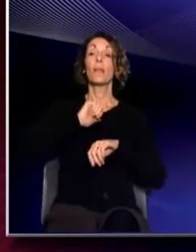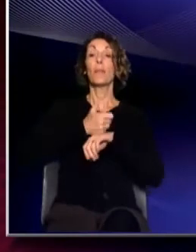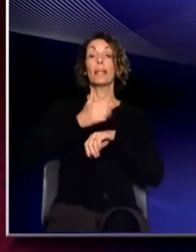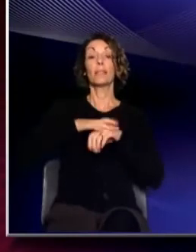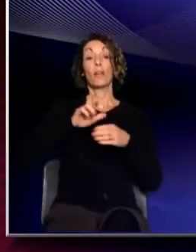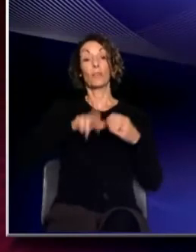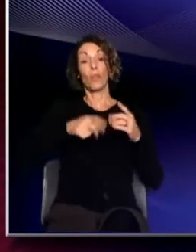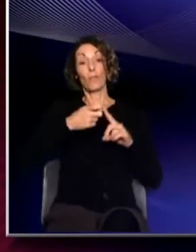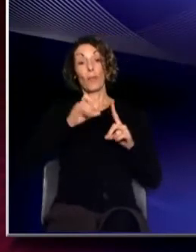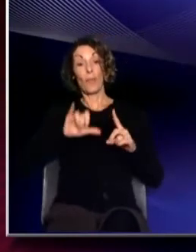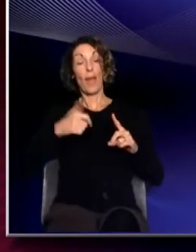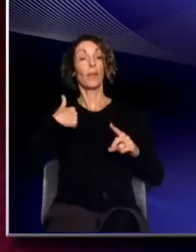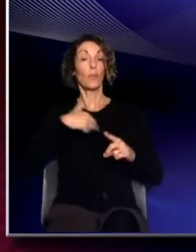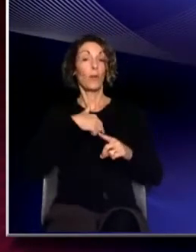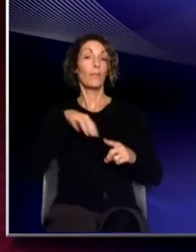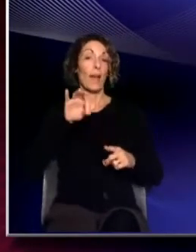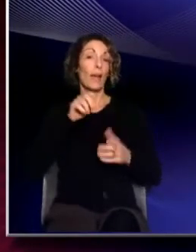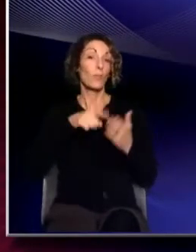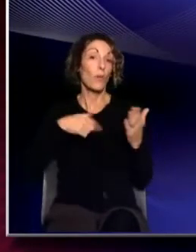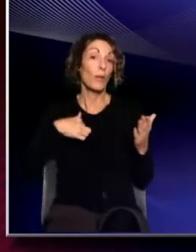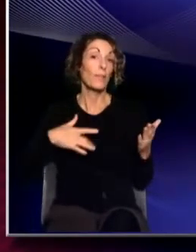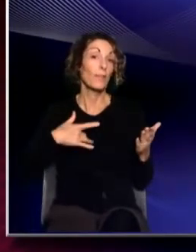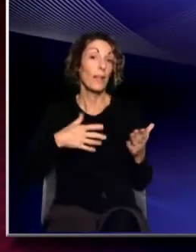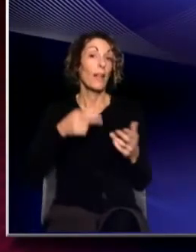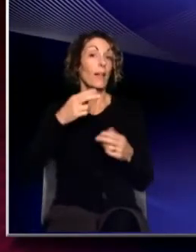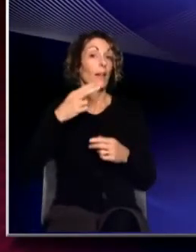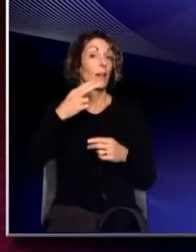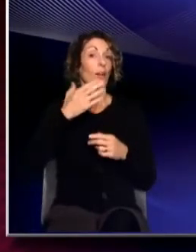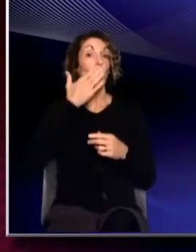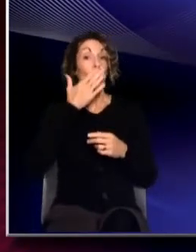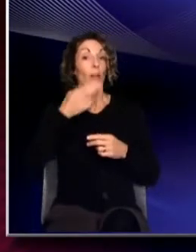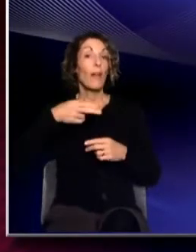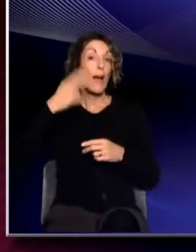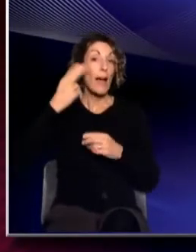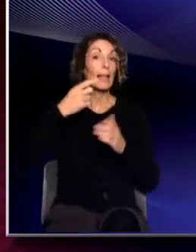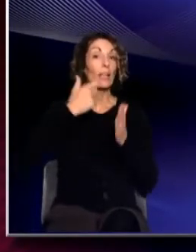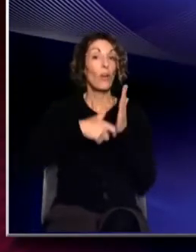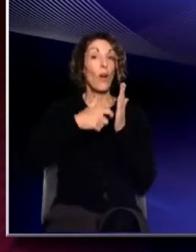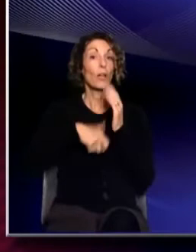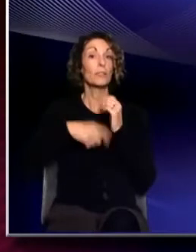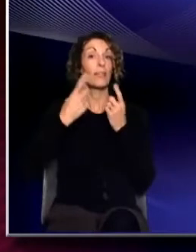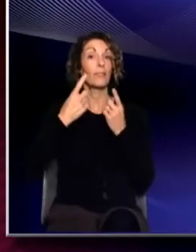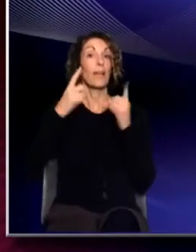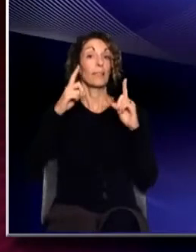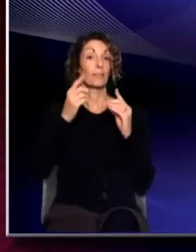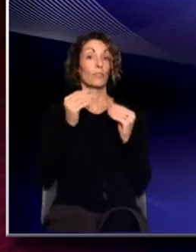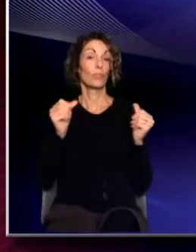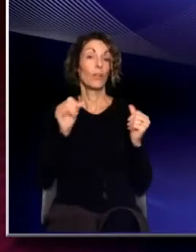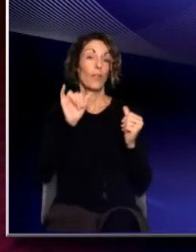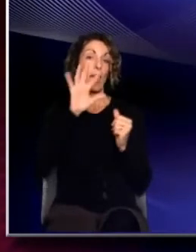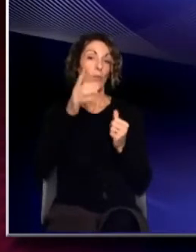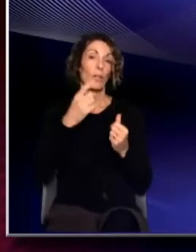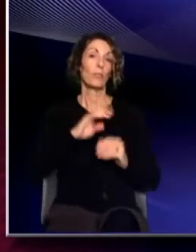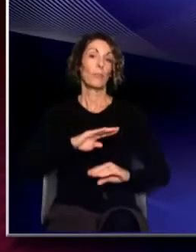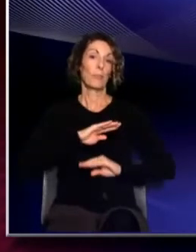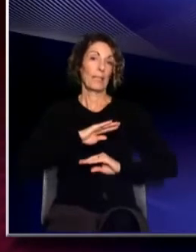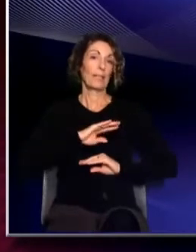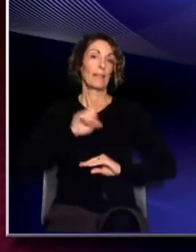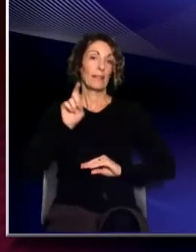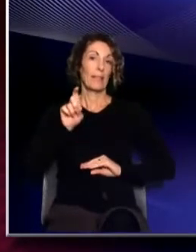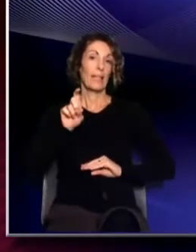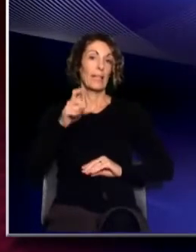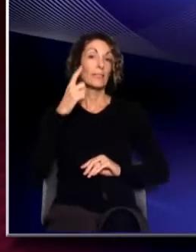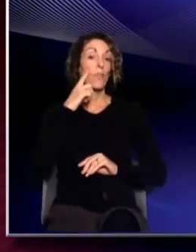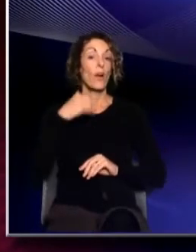found what we feel is a very highly cost-effective solution that would meet the needs of